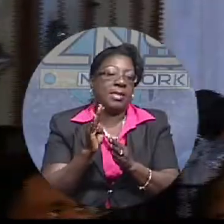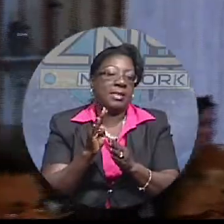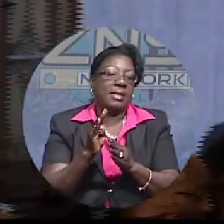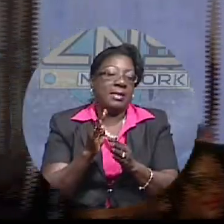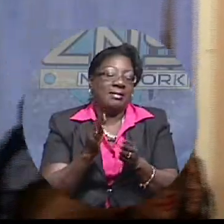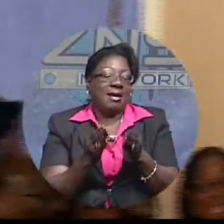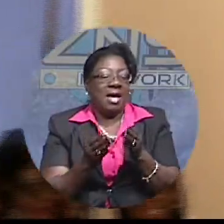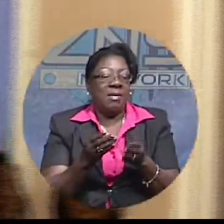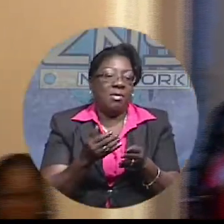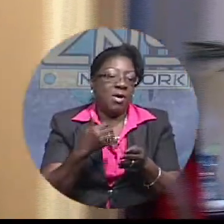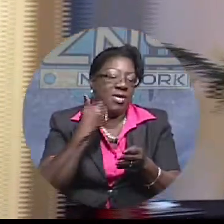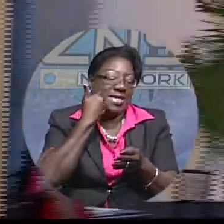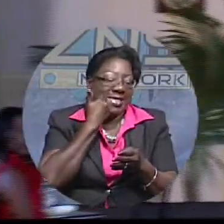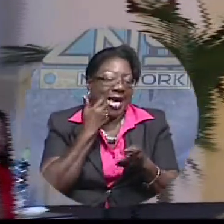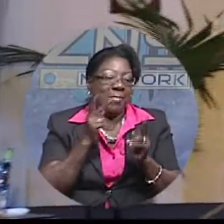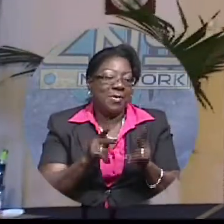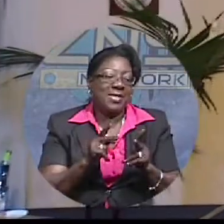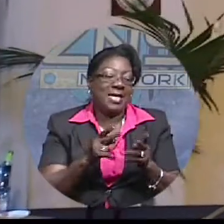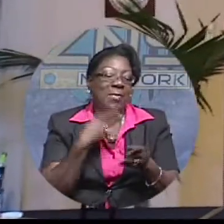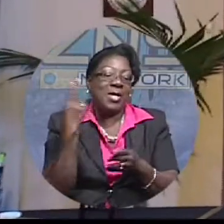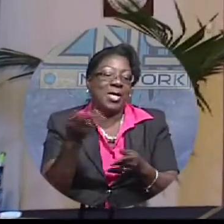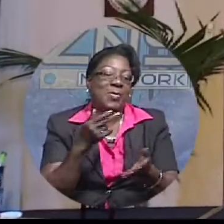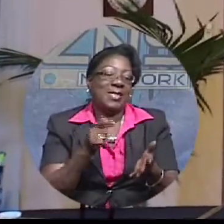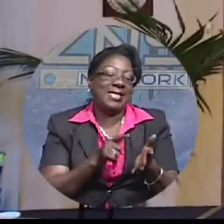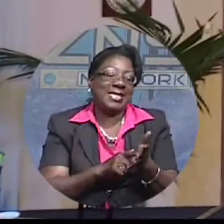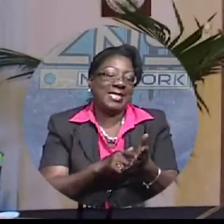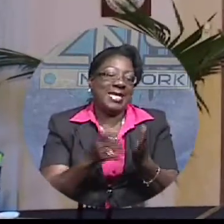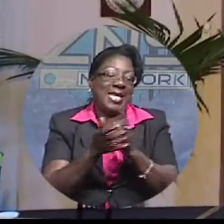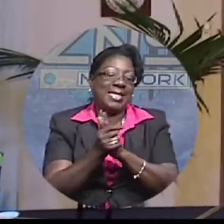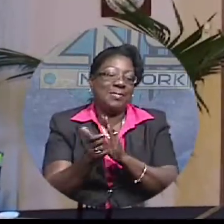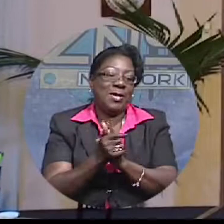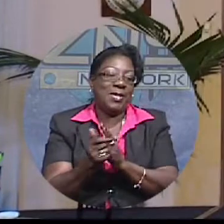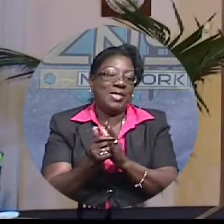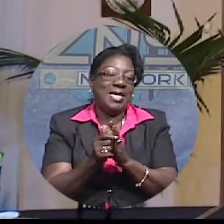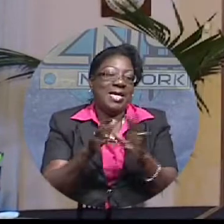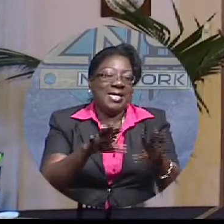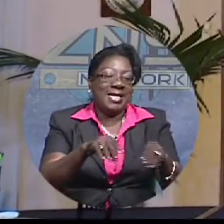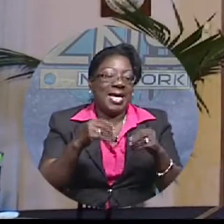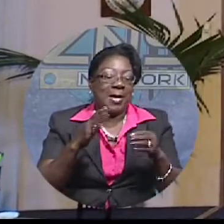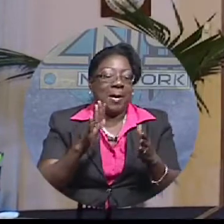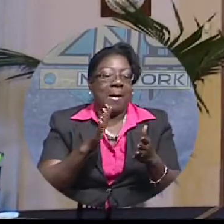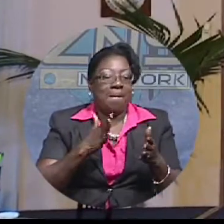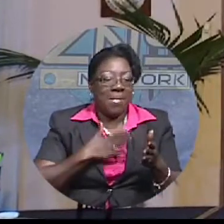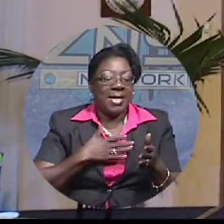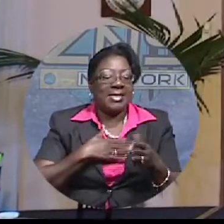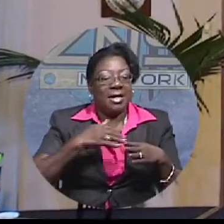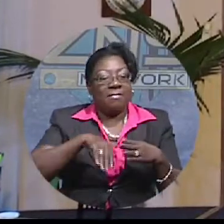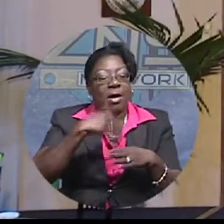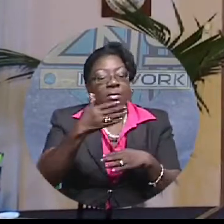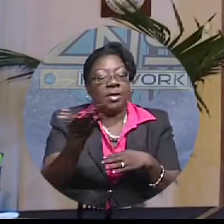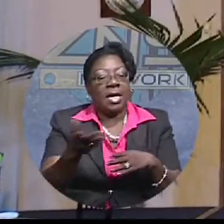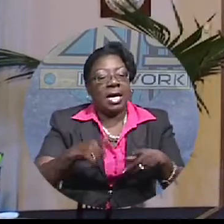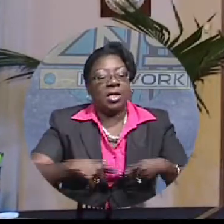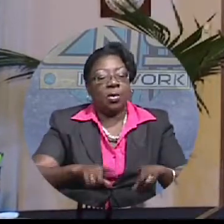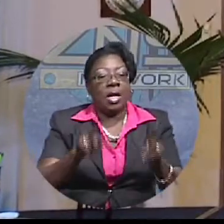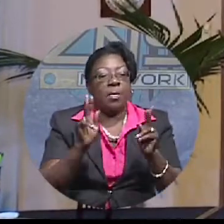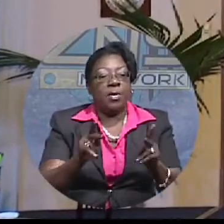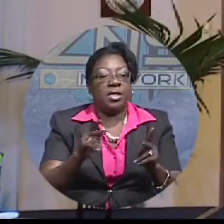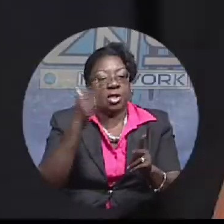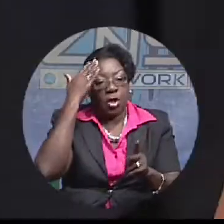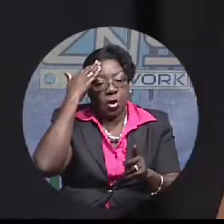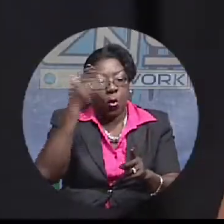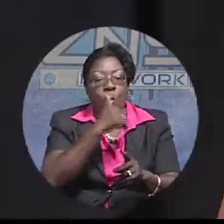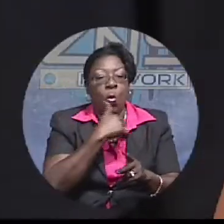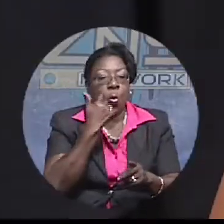person. I want to use this beautiful experience to get myself out there and to allow persons to really know who I